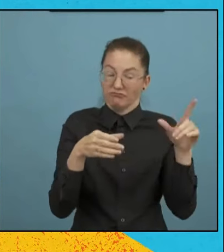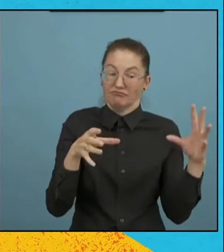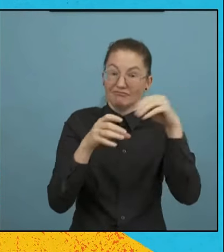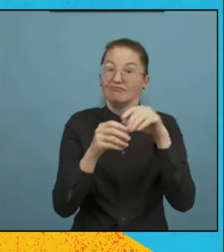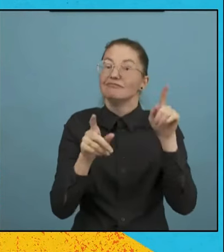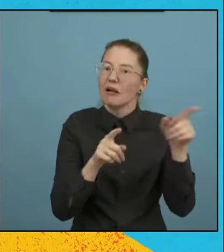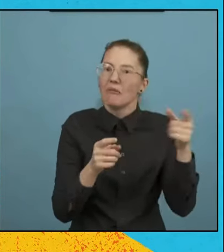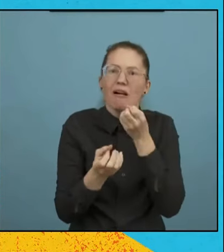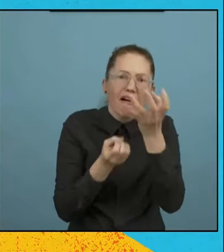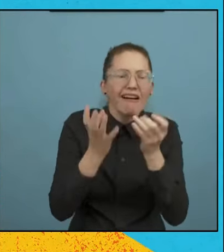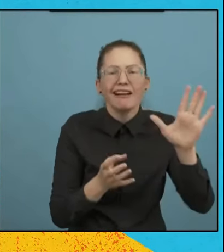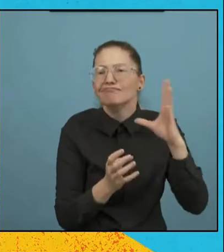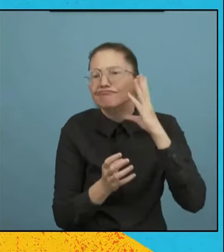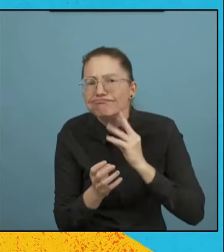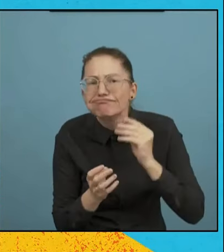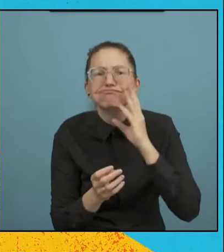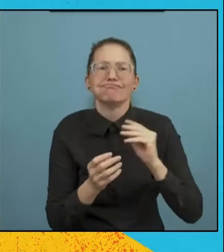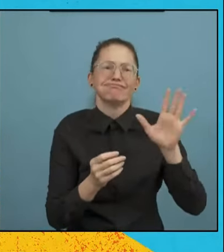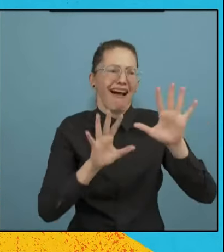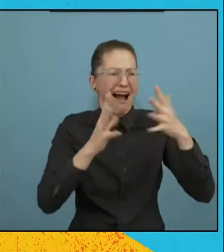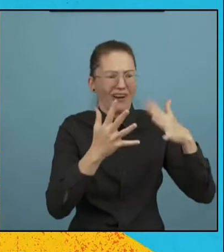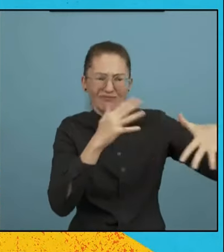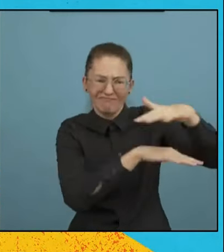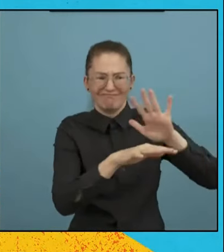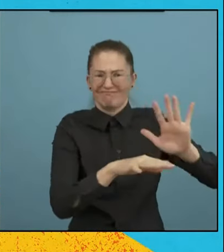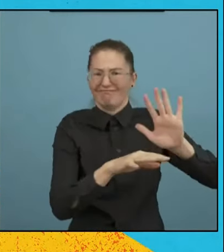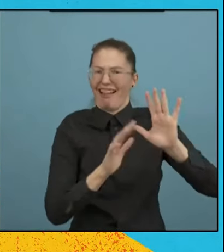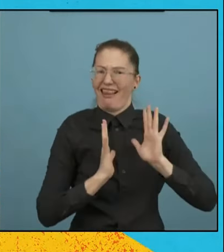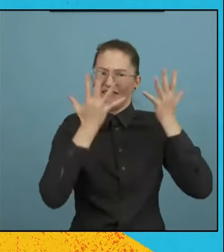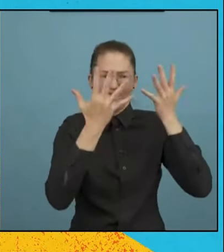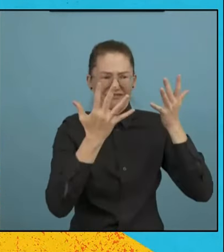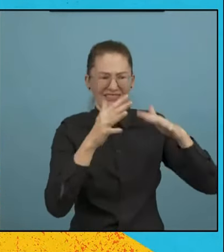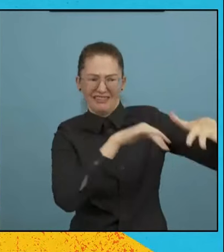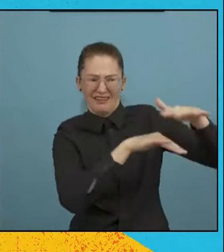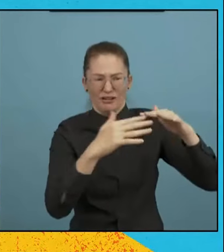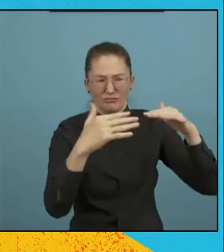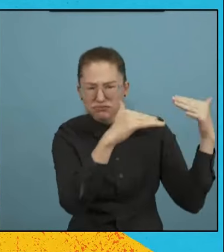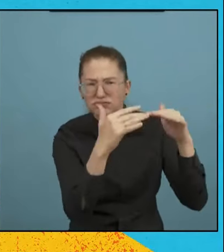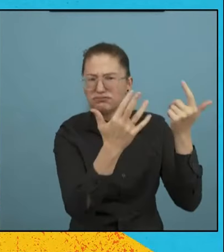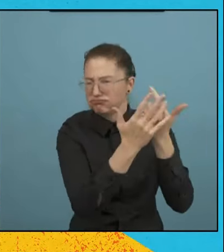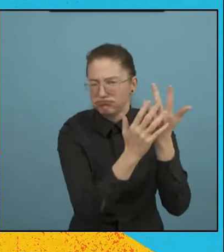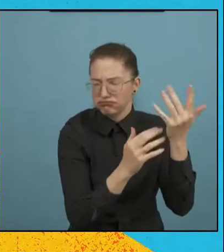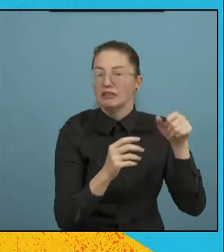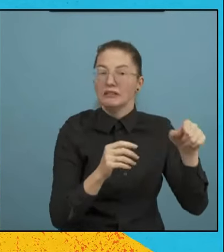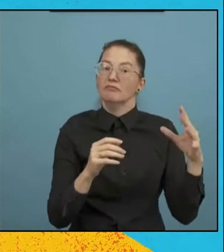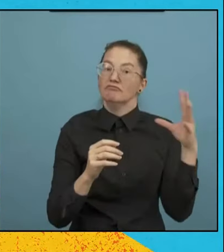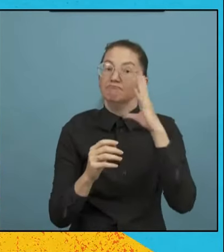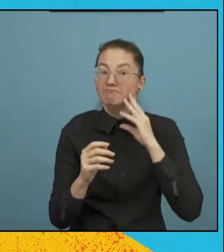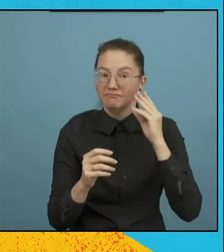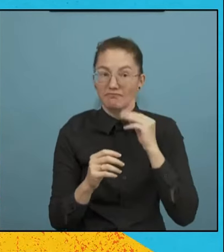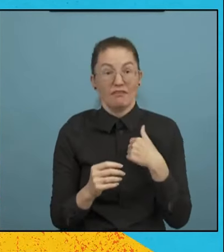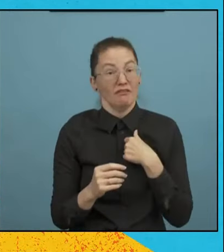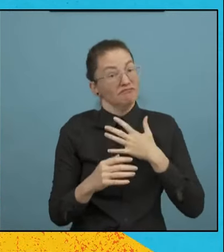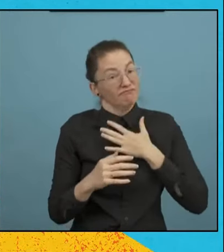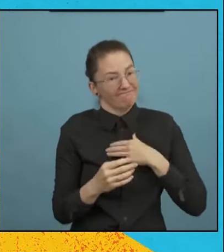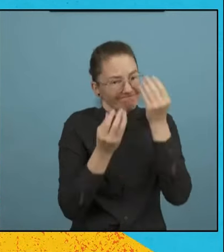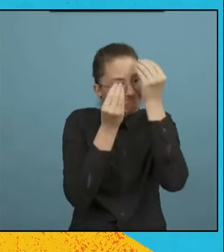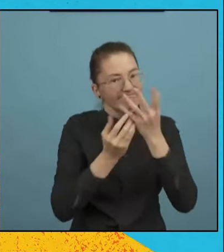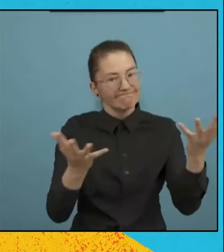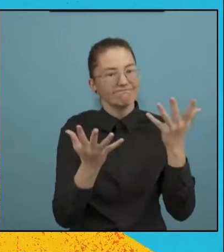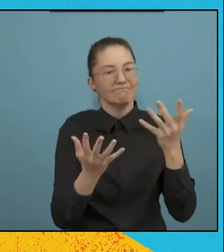through supporting more child-led complementary reporting and ensuring children are consulted in the development of